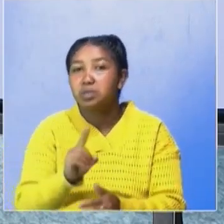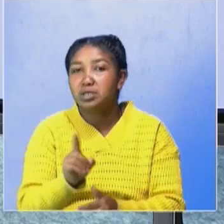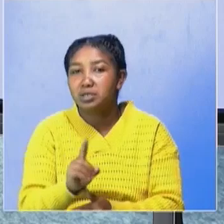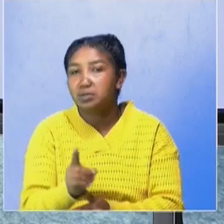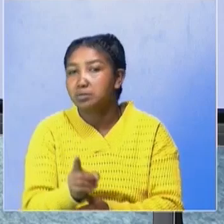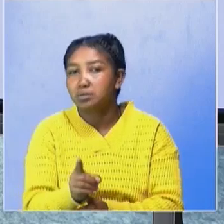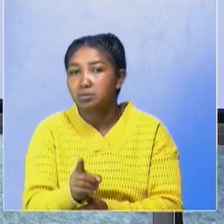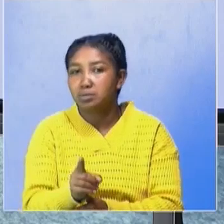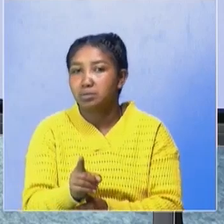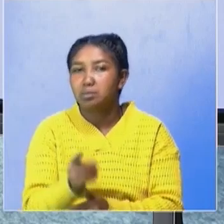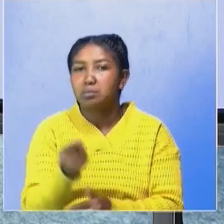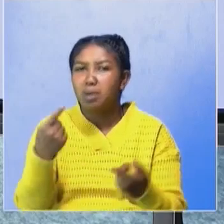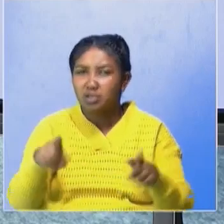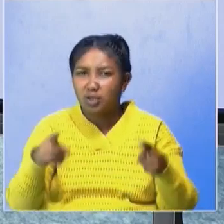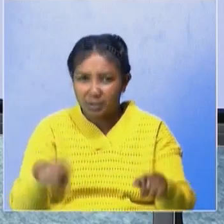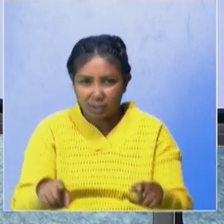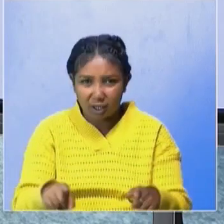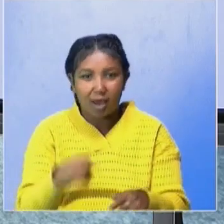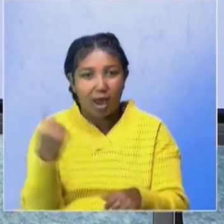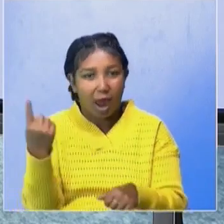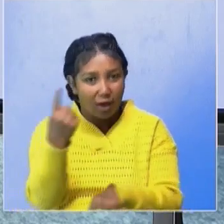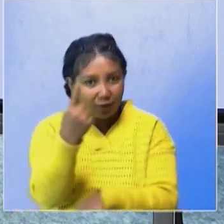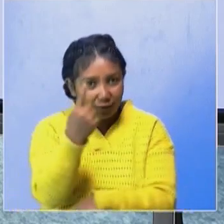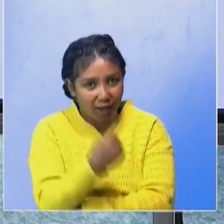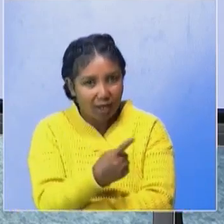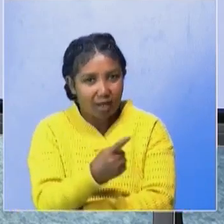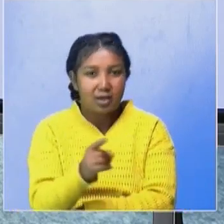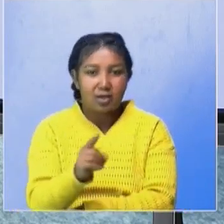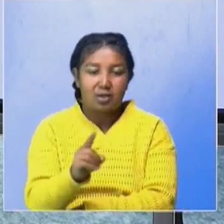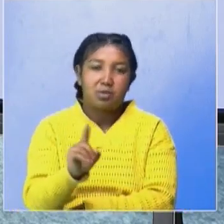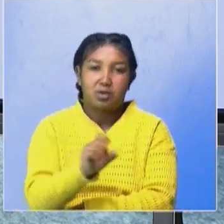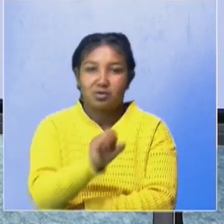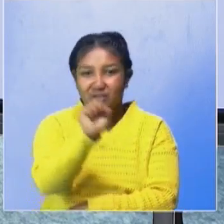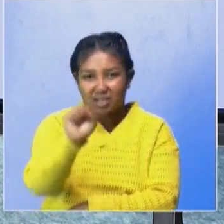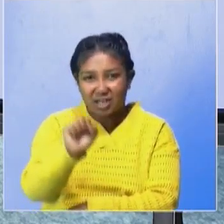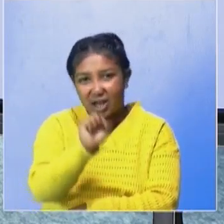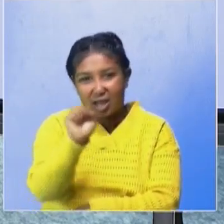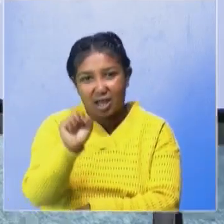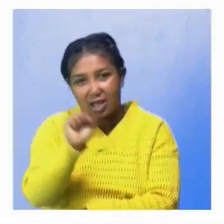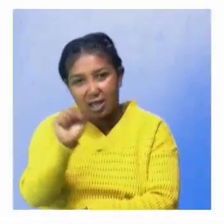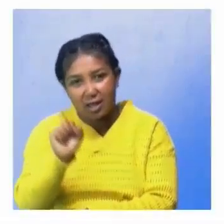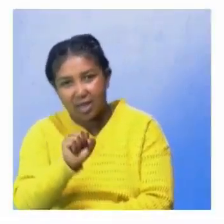what? Every weekend. We can say that.